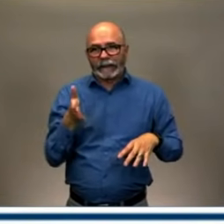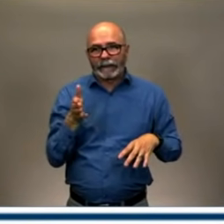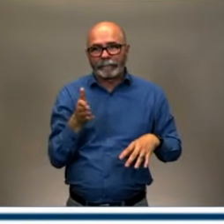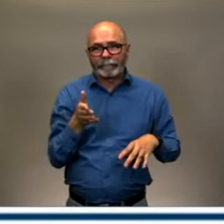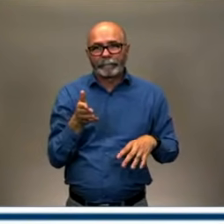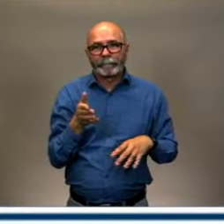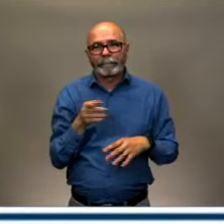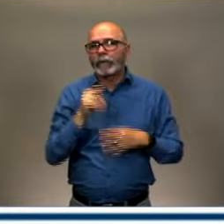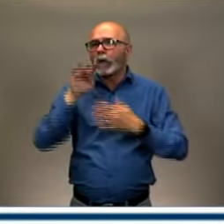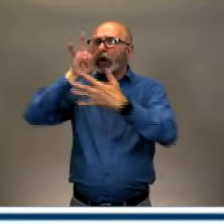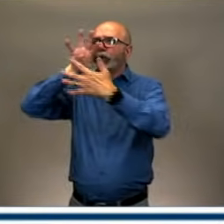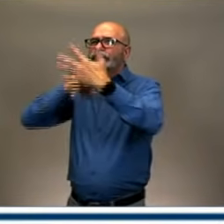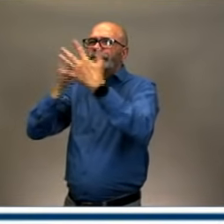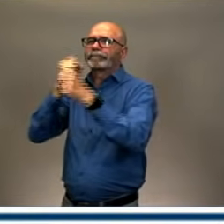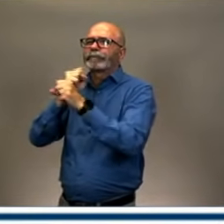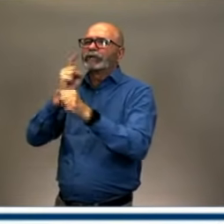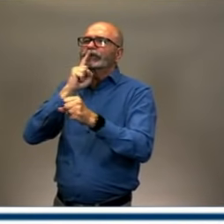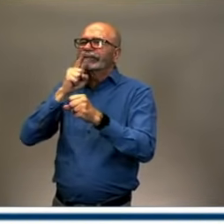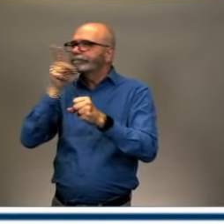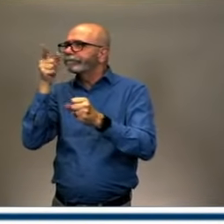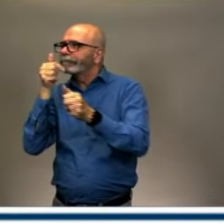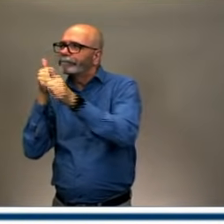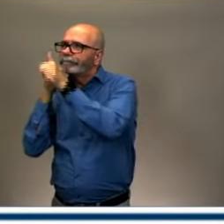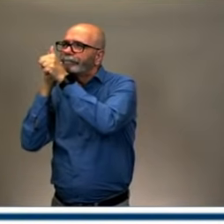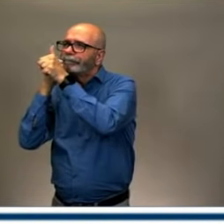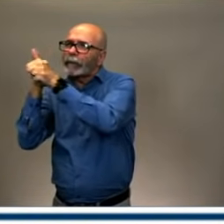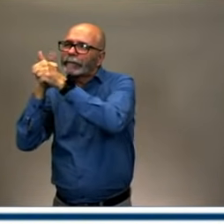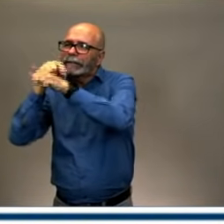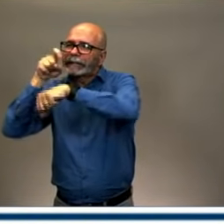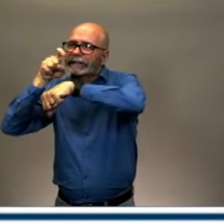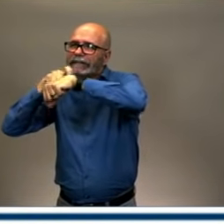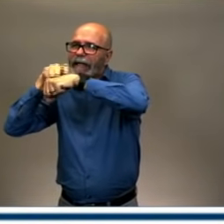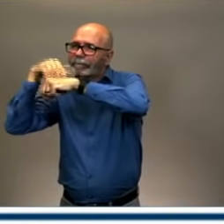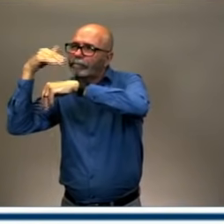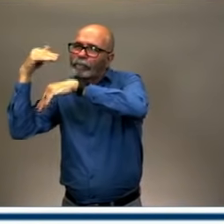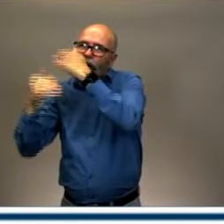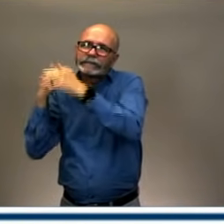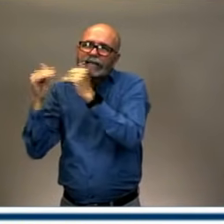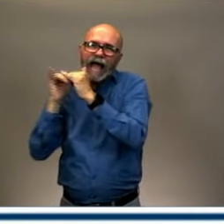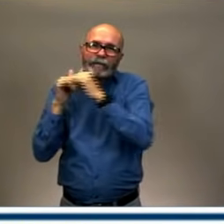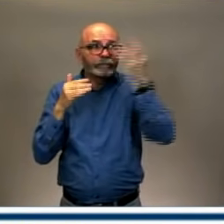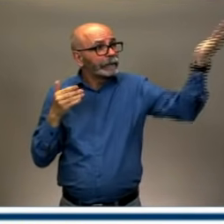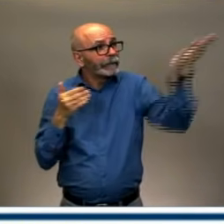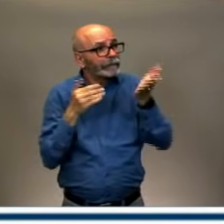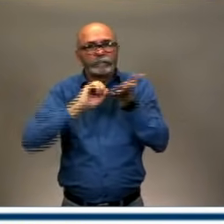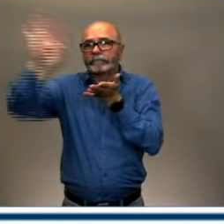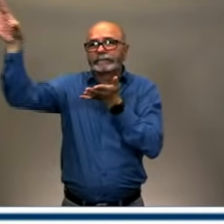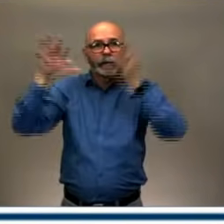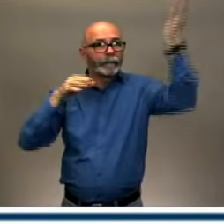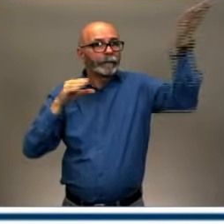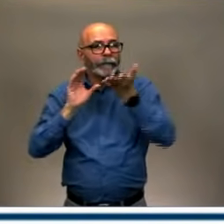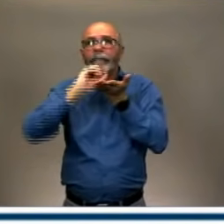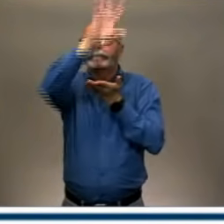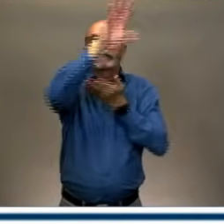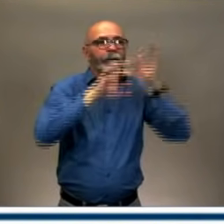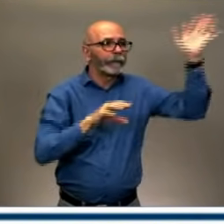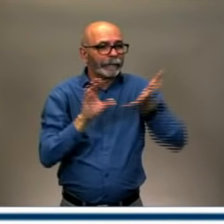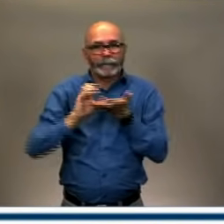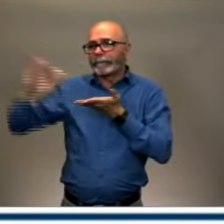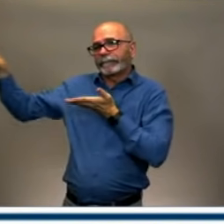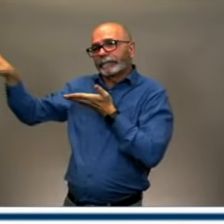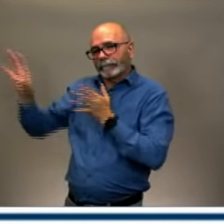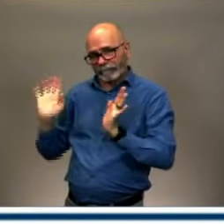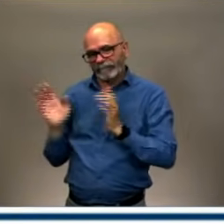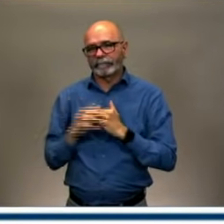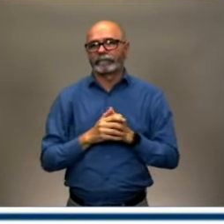can deliver in a timely manner the vaccines that we're getting on a weekly basis. Go ahead with your follow-up, Danielle.